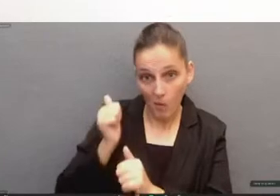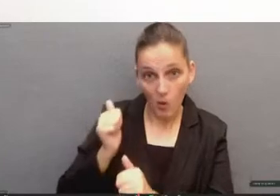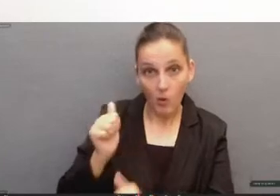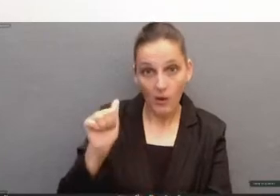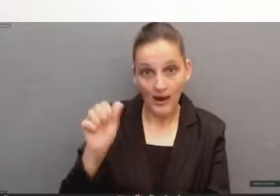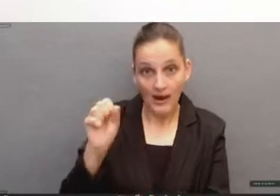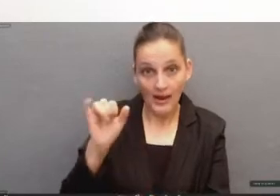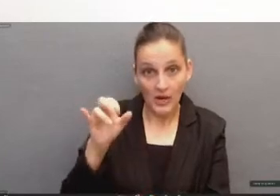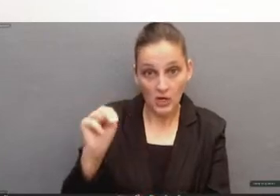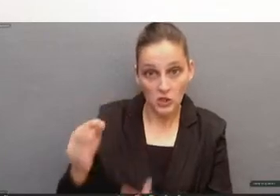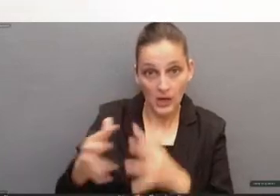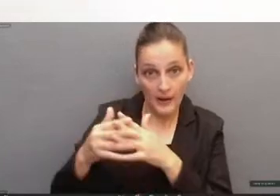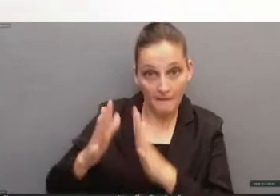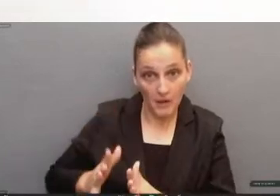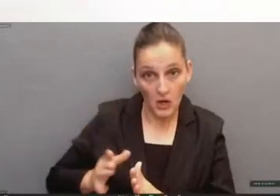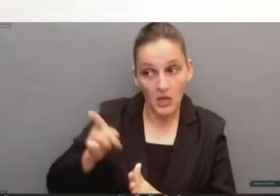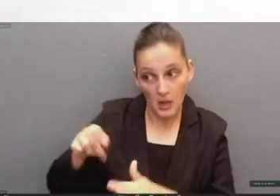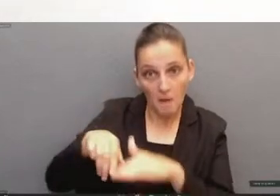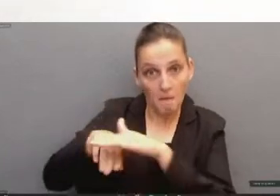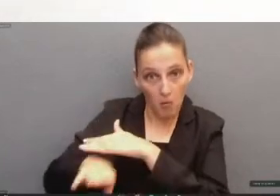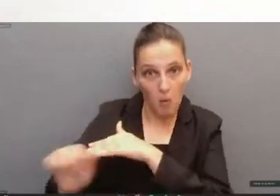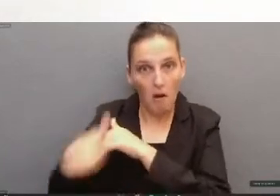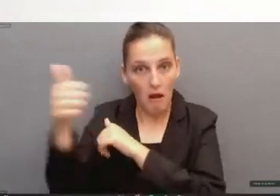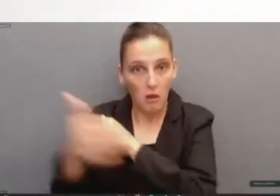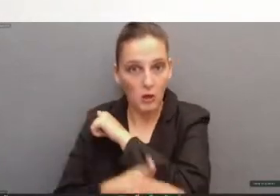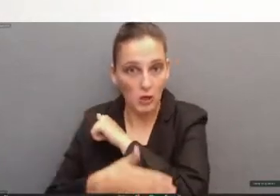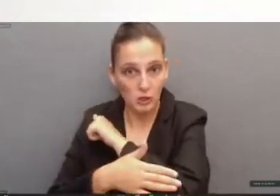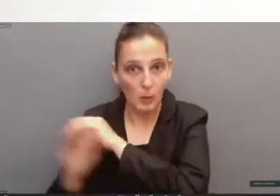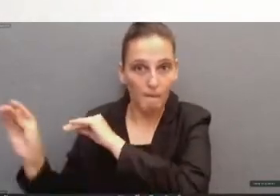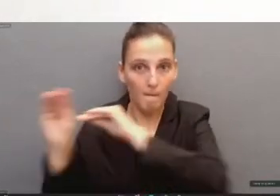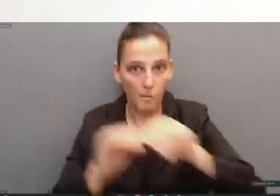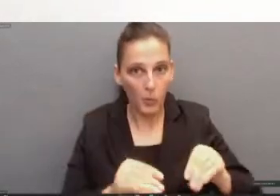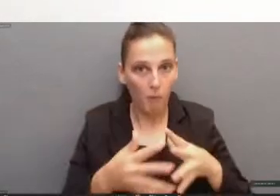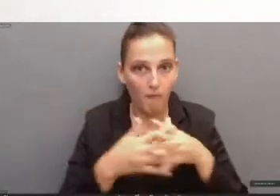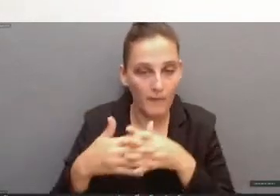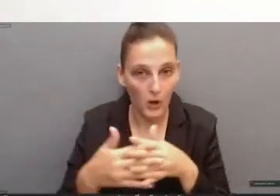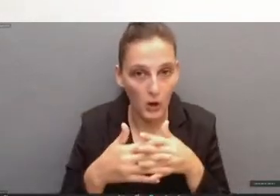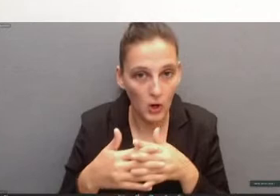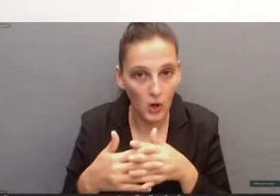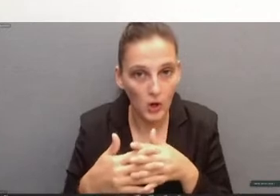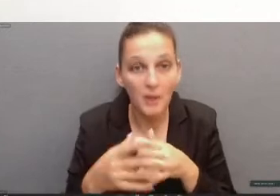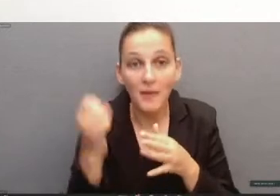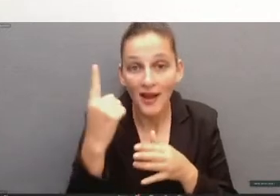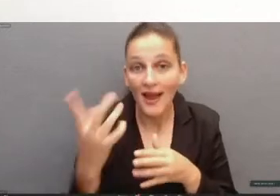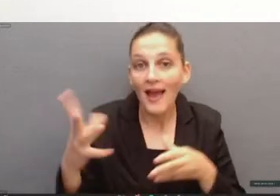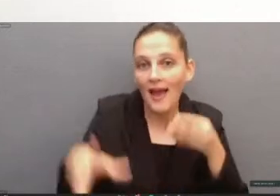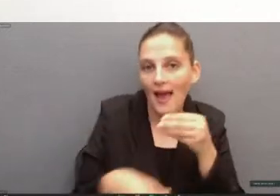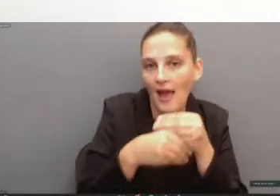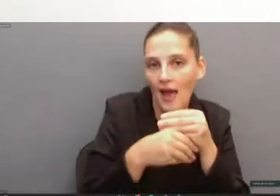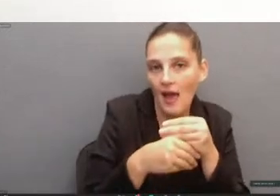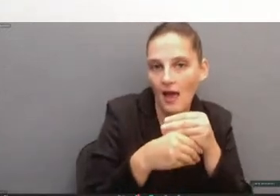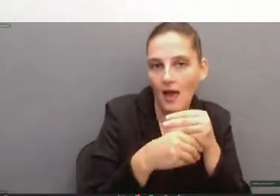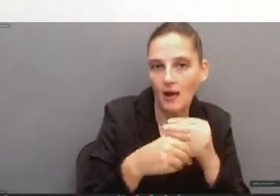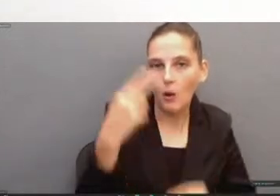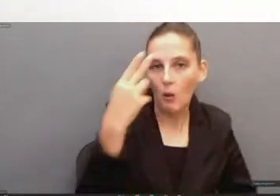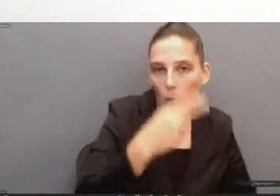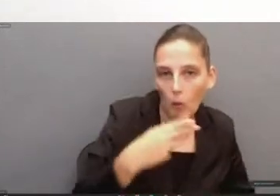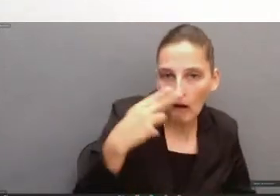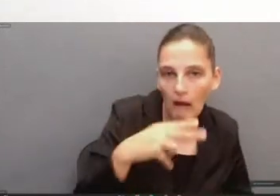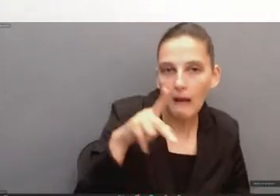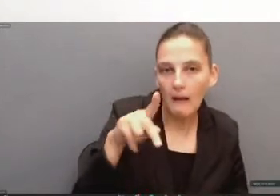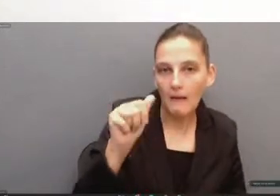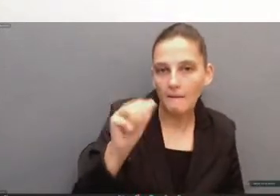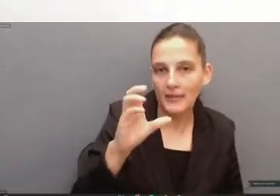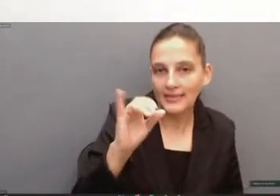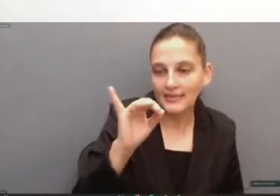Americans are in fact foreign born. But when we lump in Native Hawaiian Pacific Islander into kind of